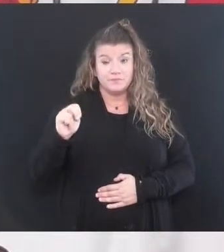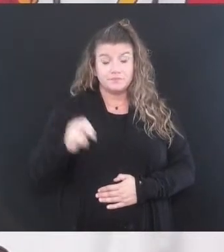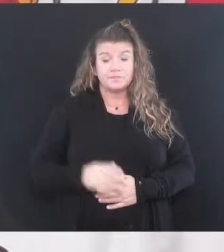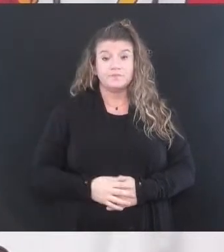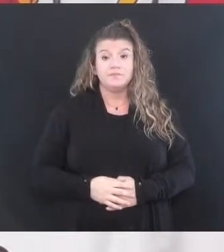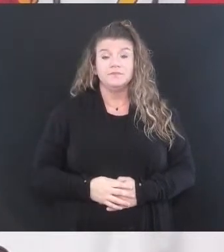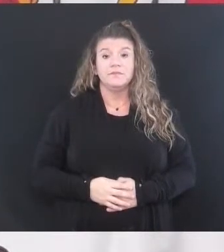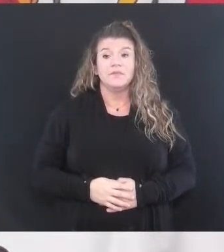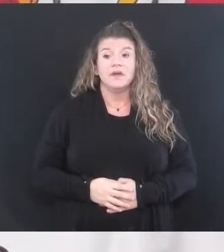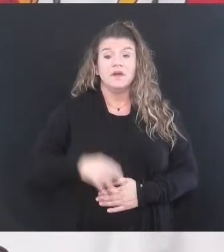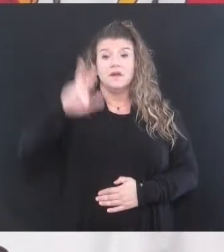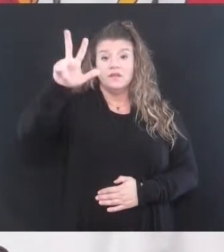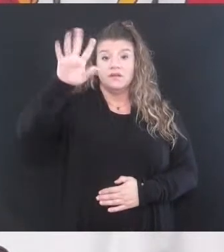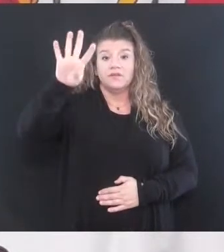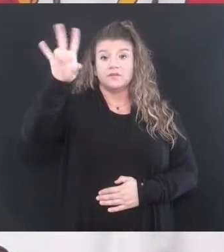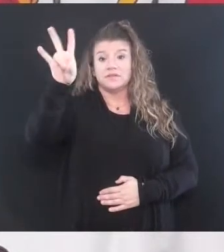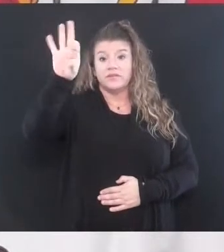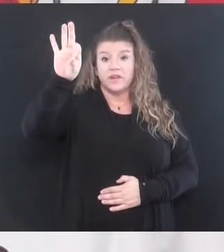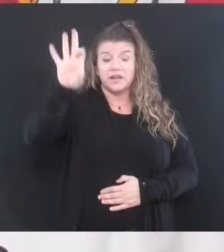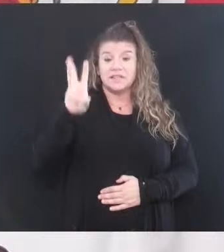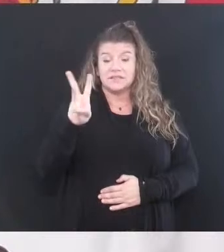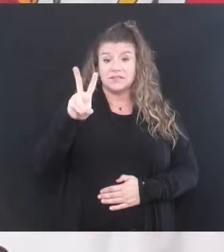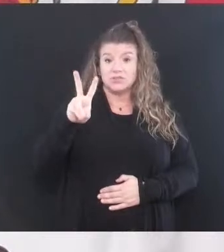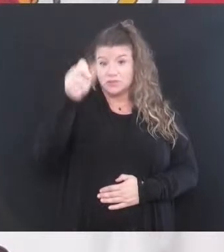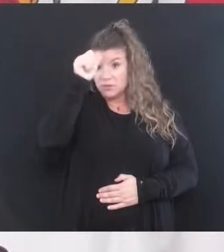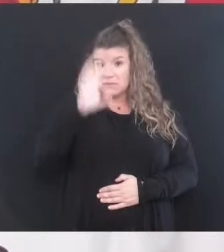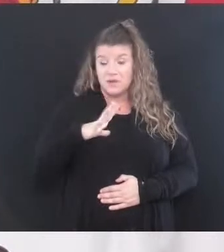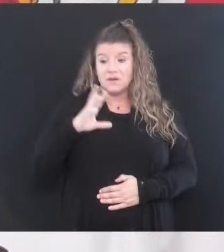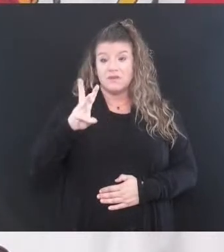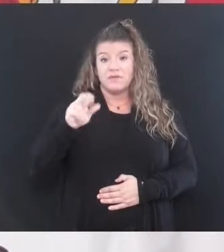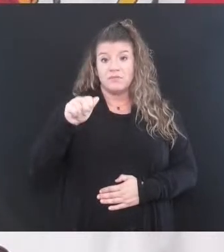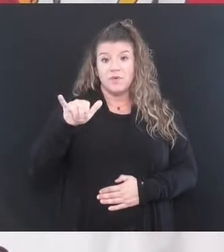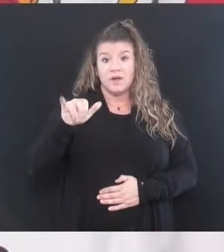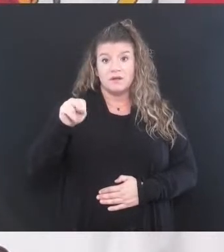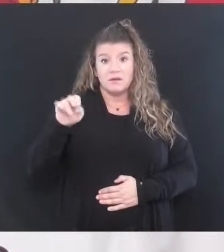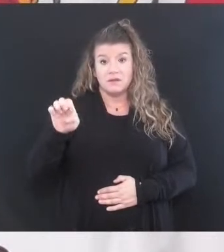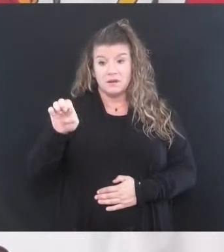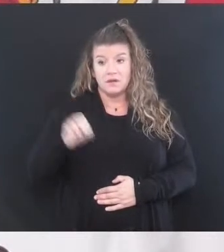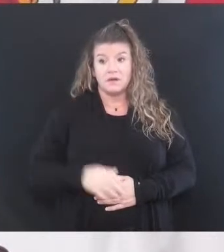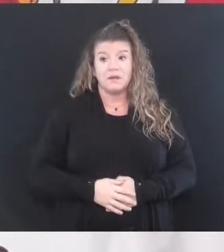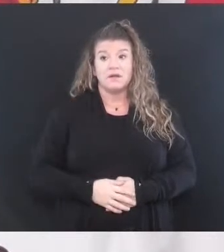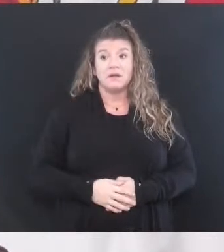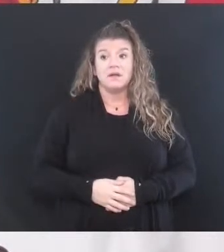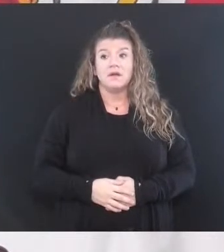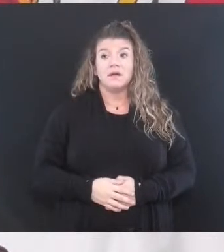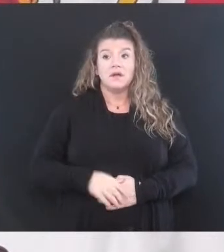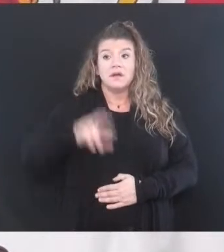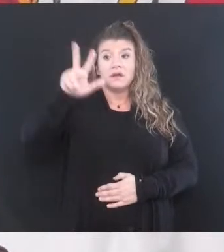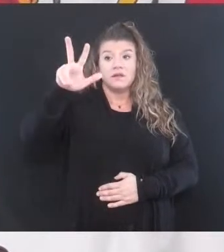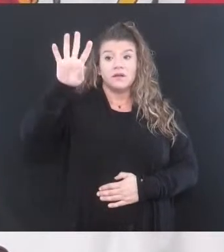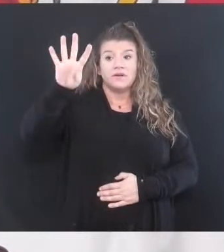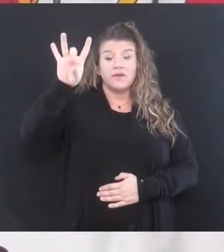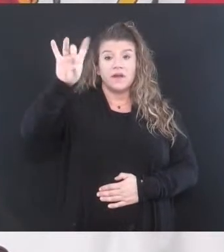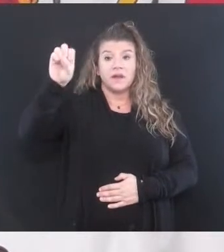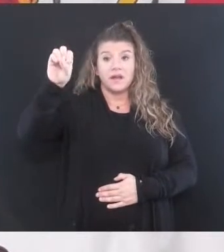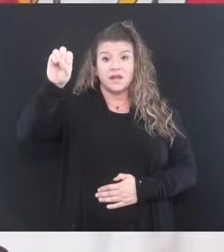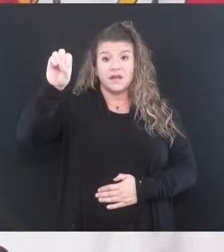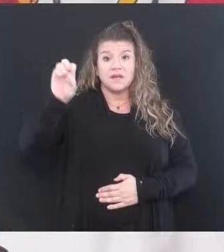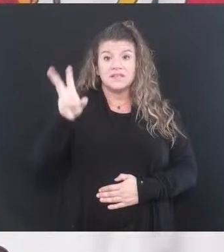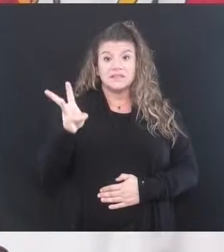Our 3,479th death, a 62-year-old male from Wayne County. Our 3,480th death,